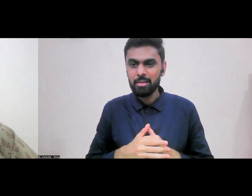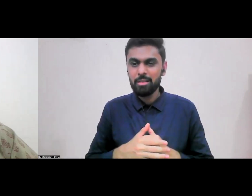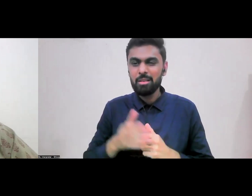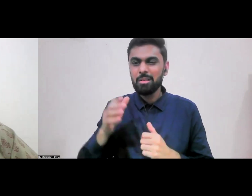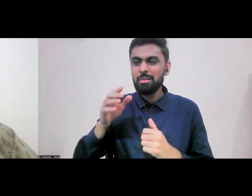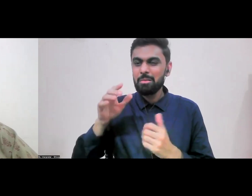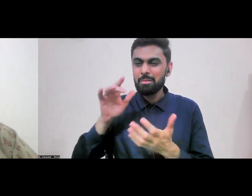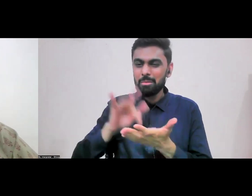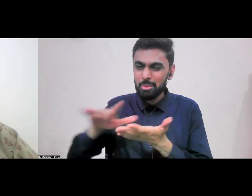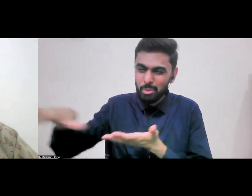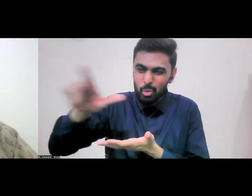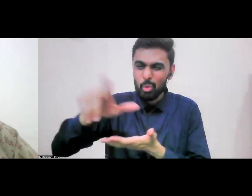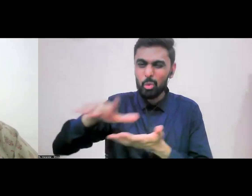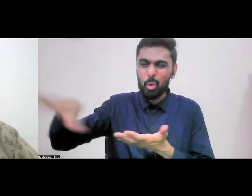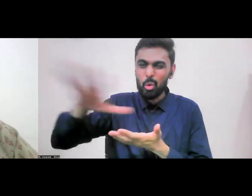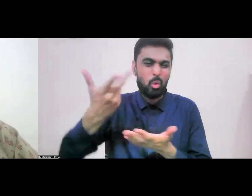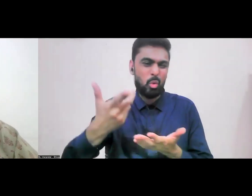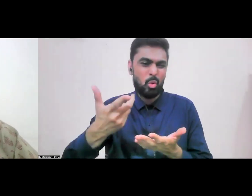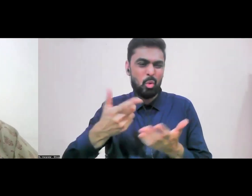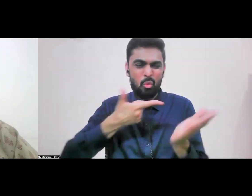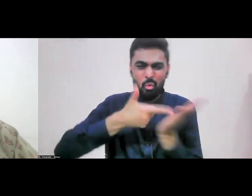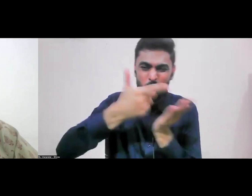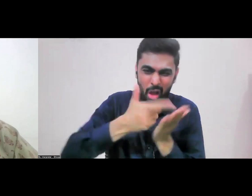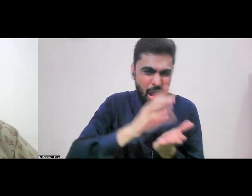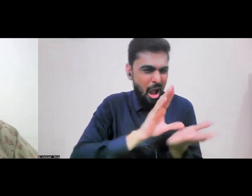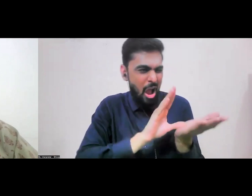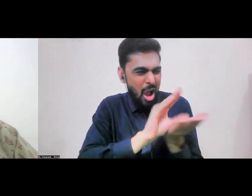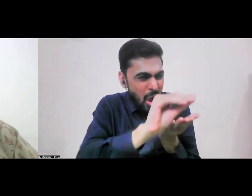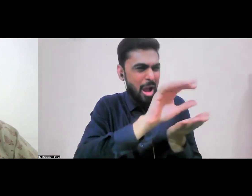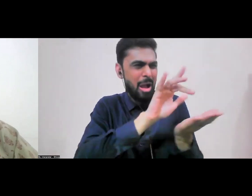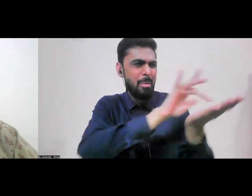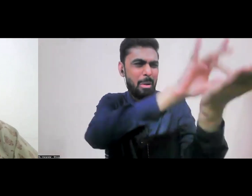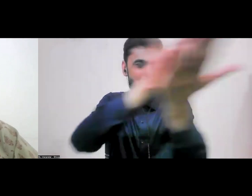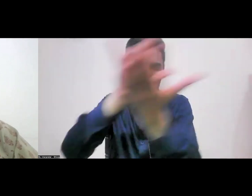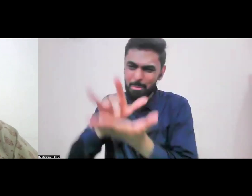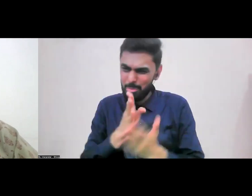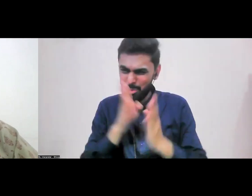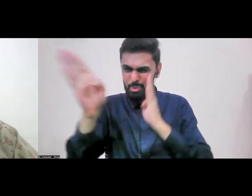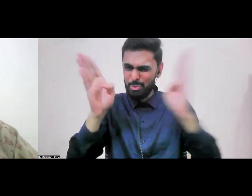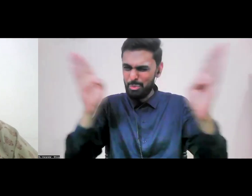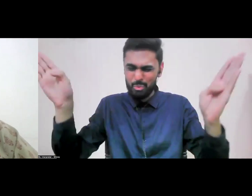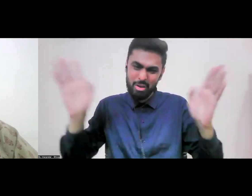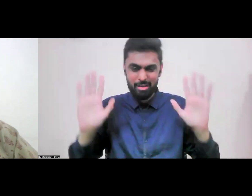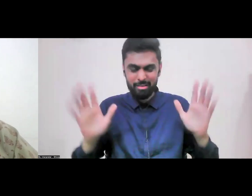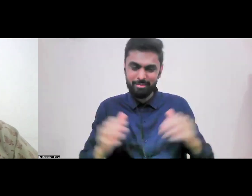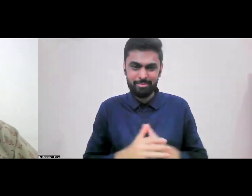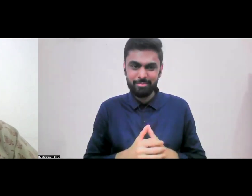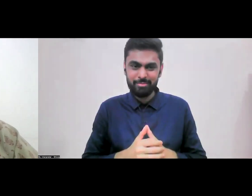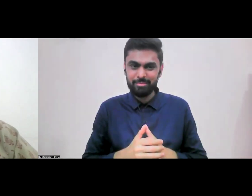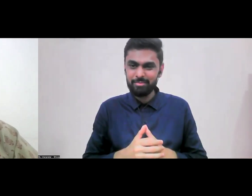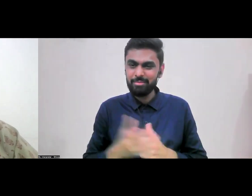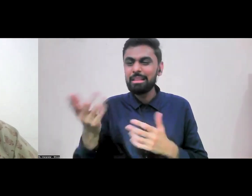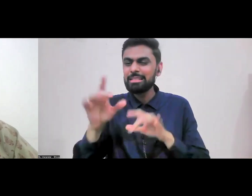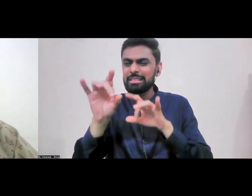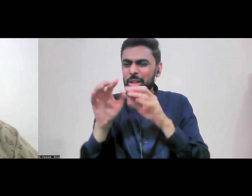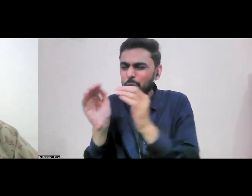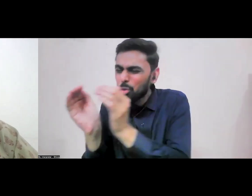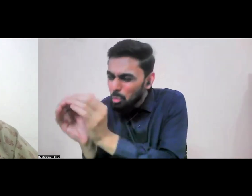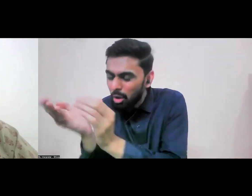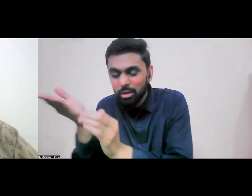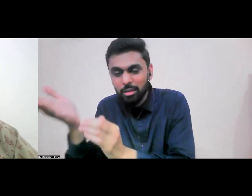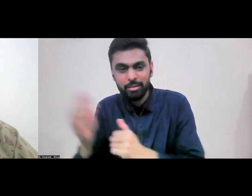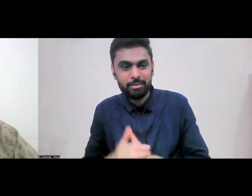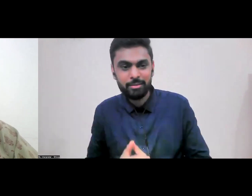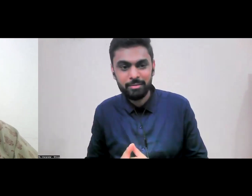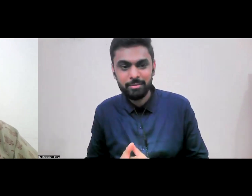level and from Gram Panchayat and Gaons. from small cities, so they don't